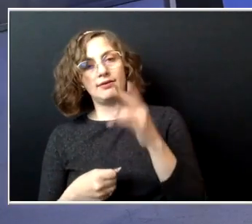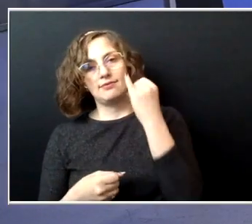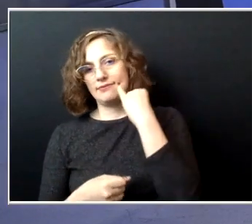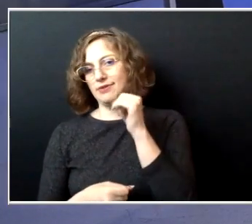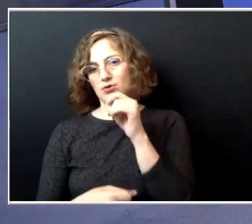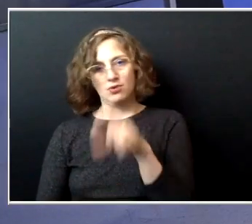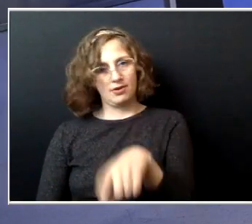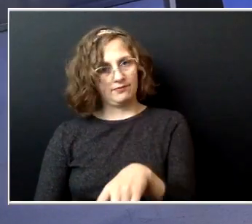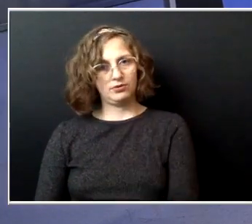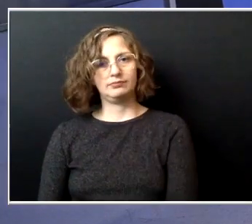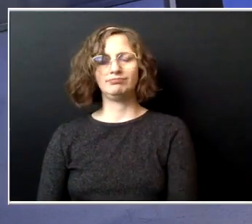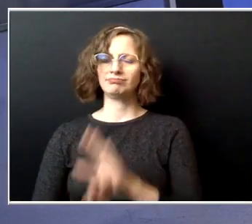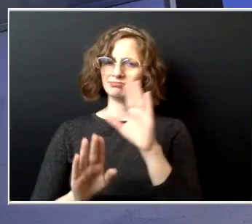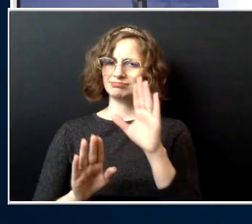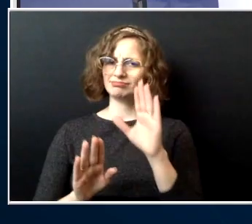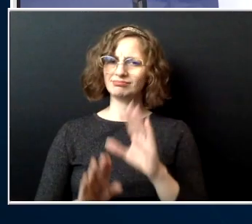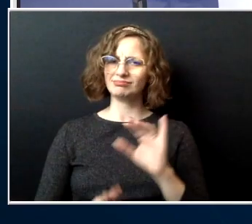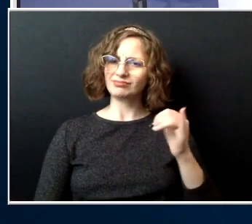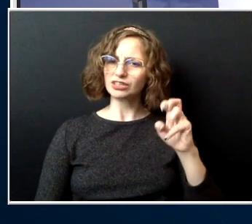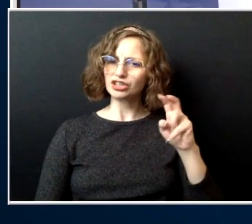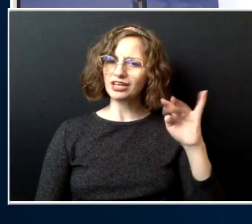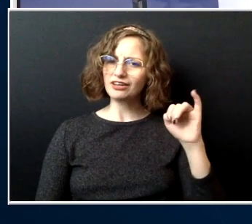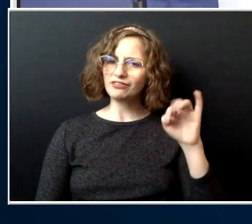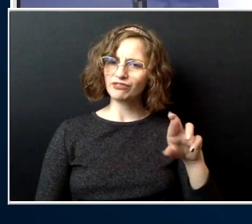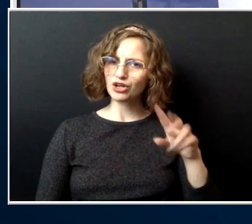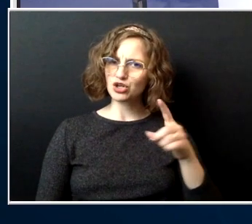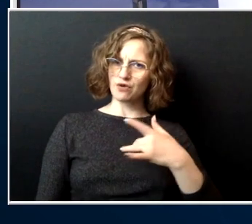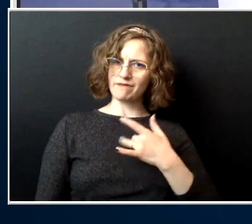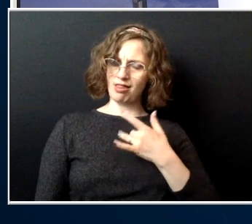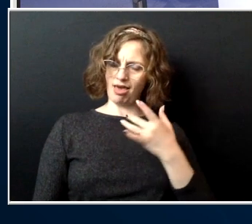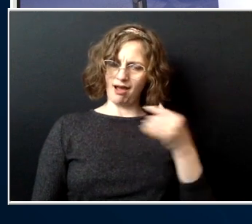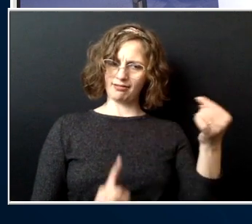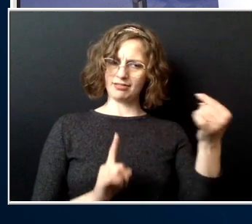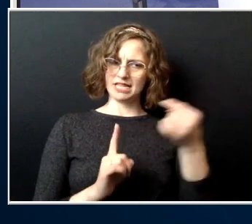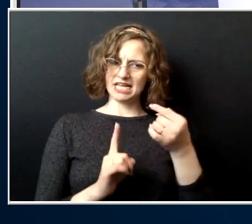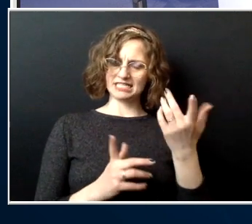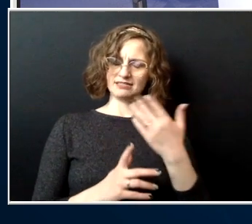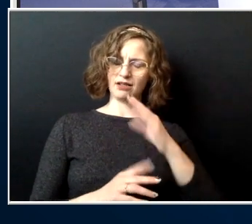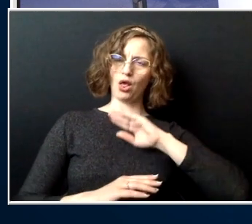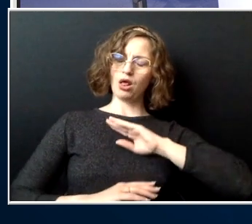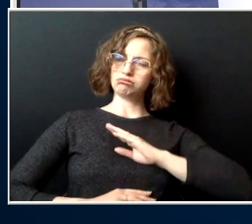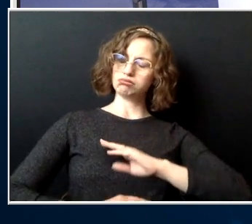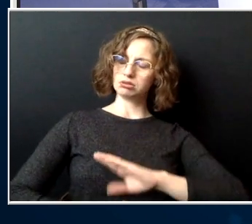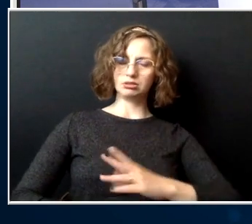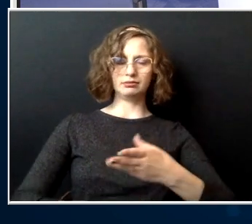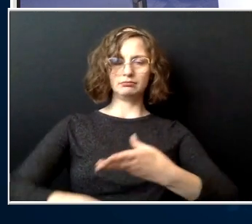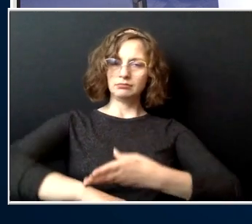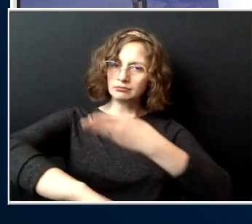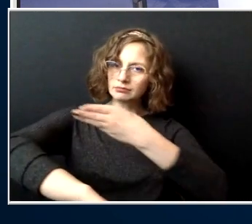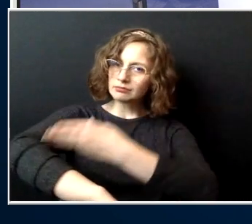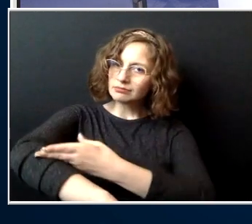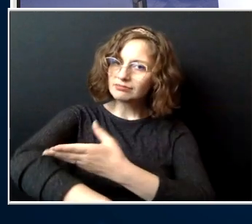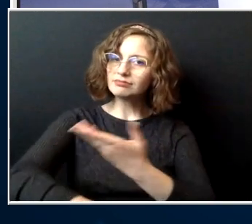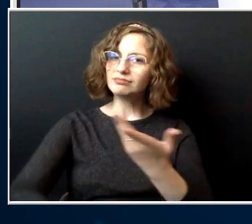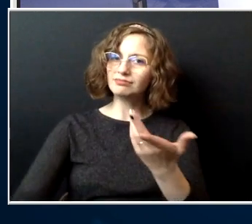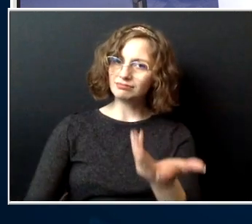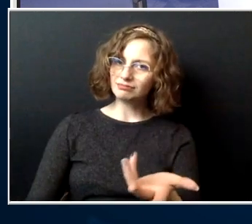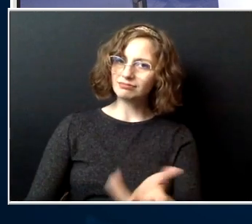Jennifer, does this sound at all reassuring to you? Do you feel like this is a step forward in what we're trying to accomplish here?